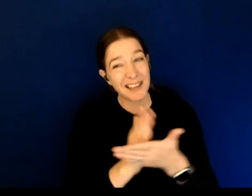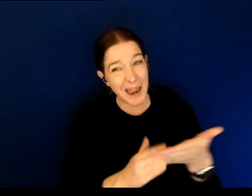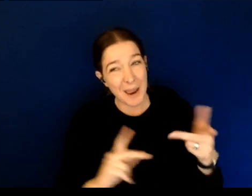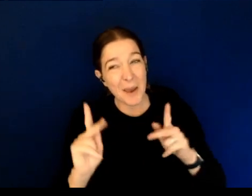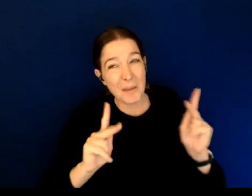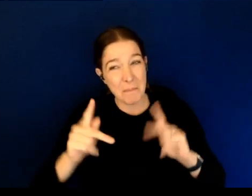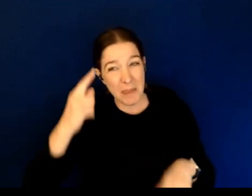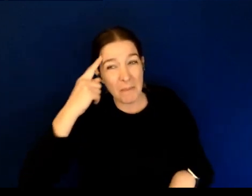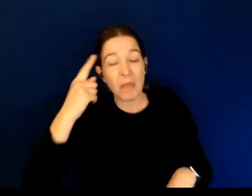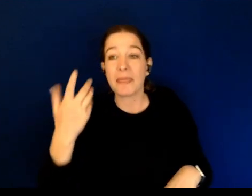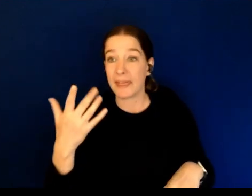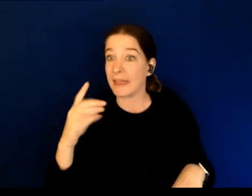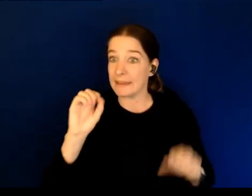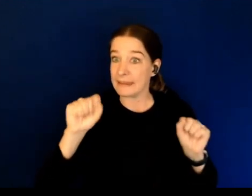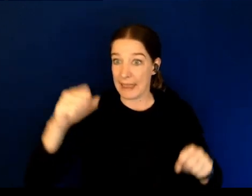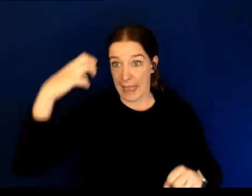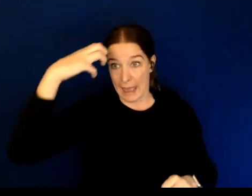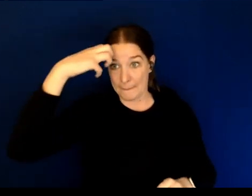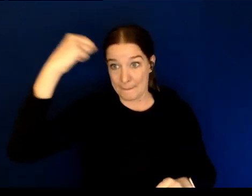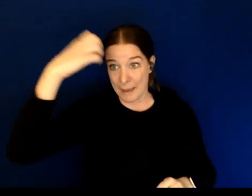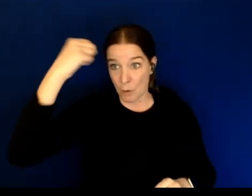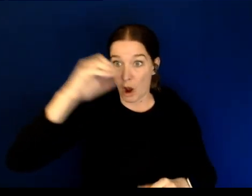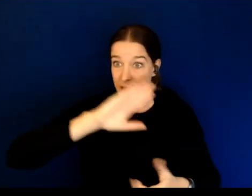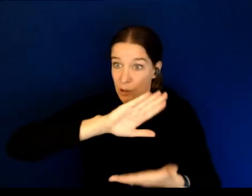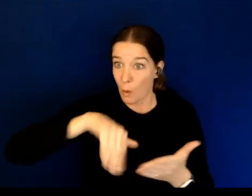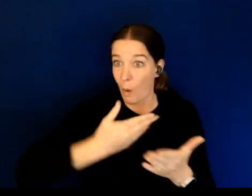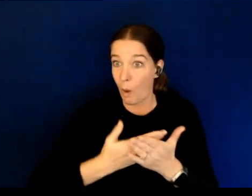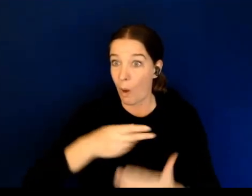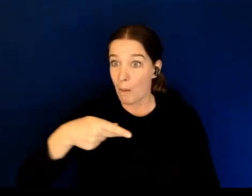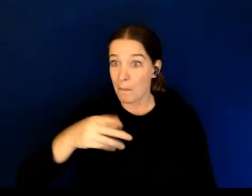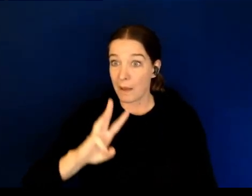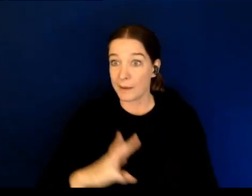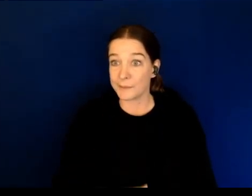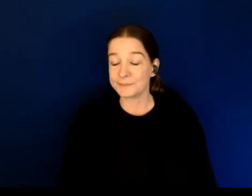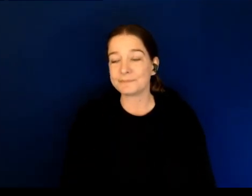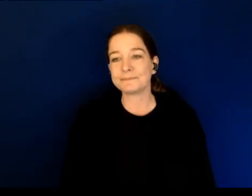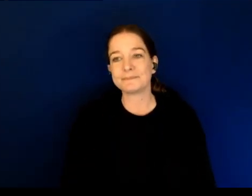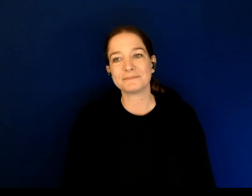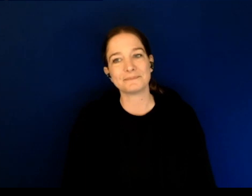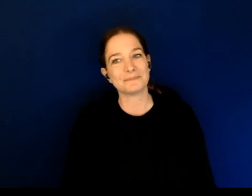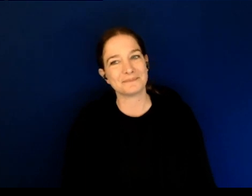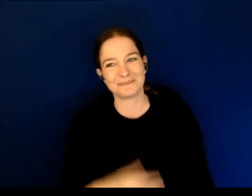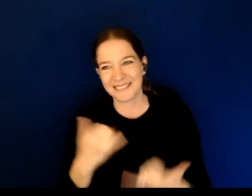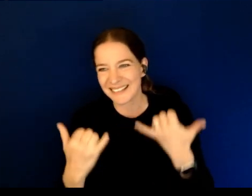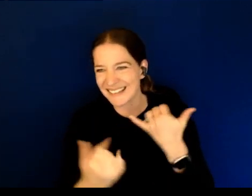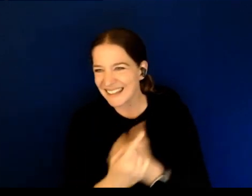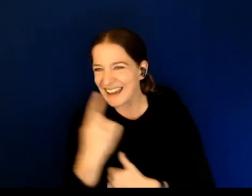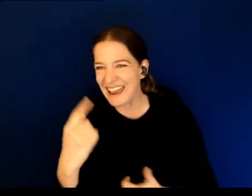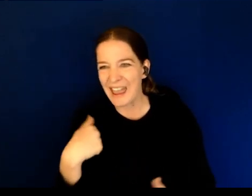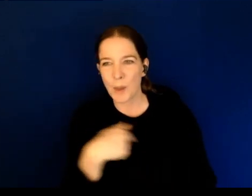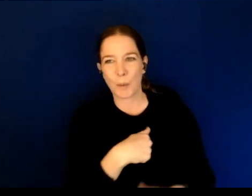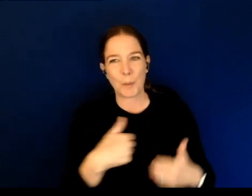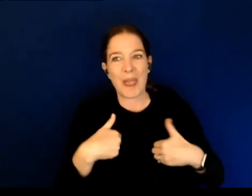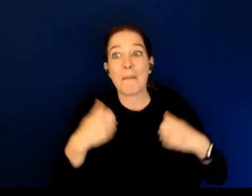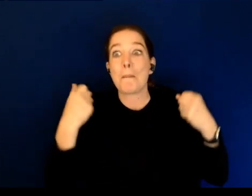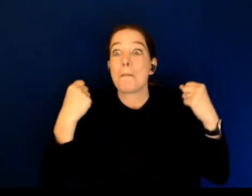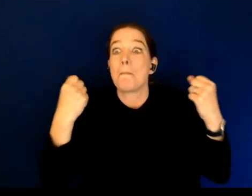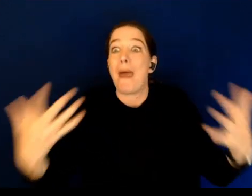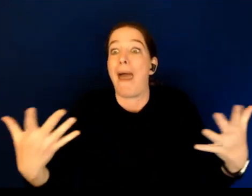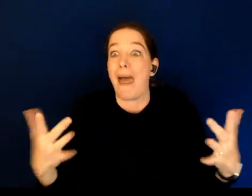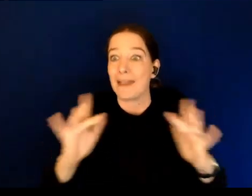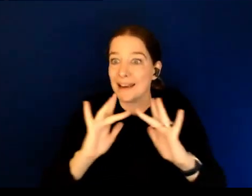individuals think they can rely on memory for all their passwords. In the age of numerous online accounts, this